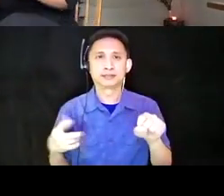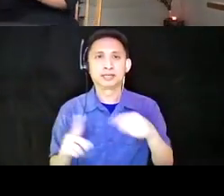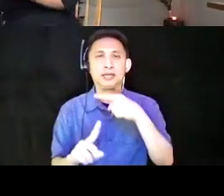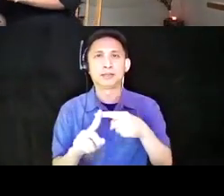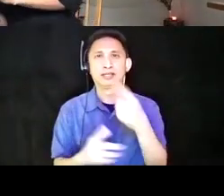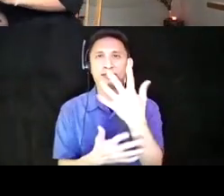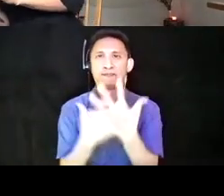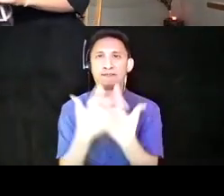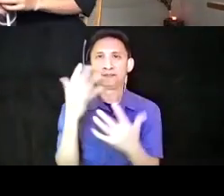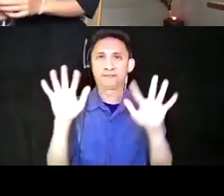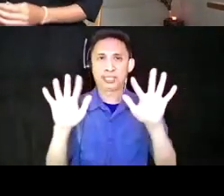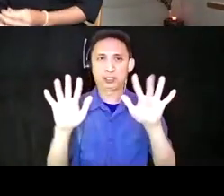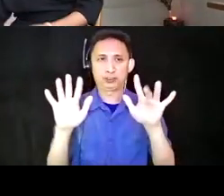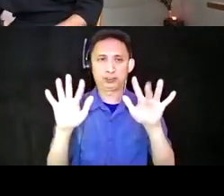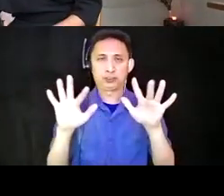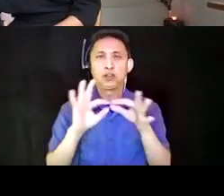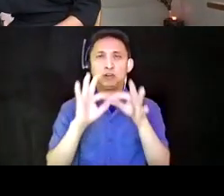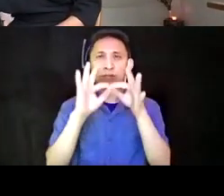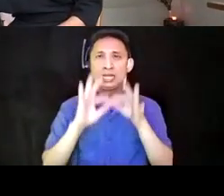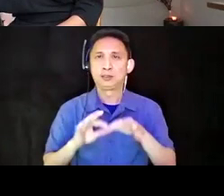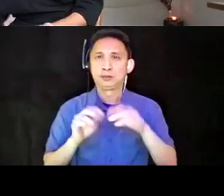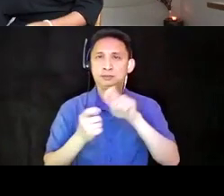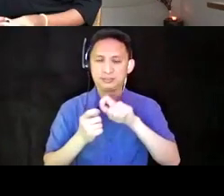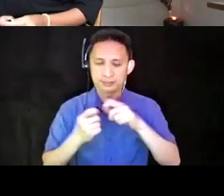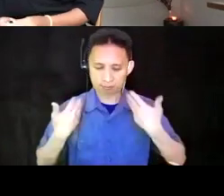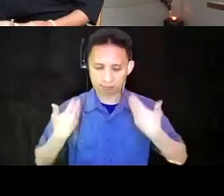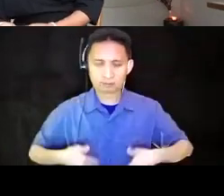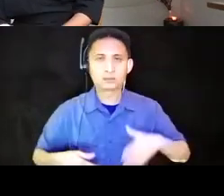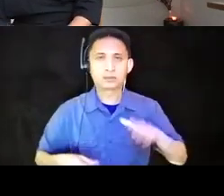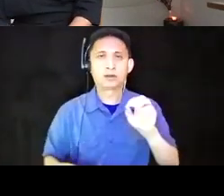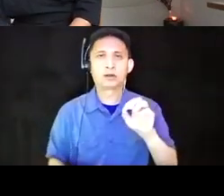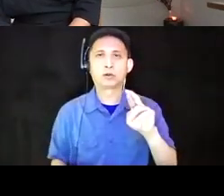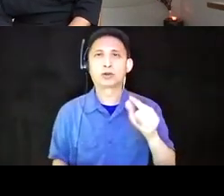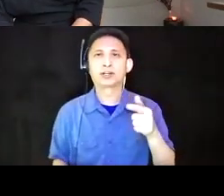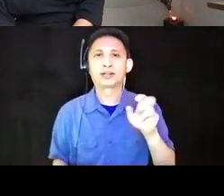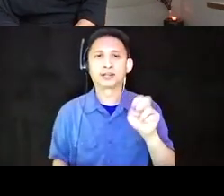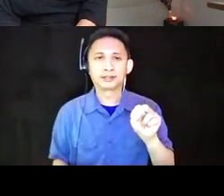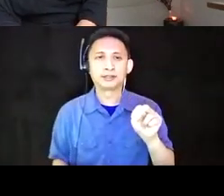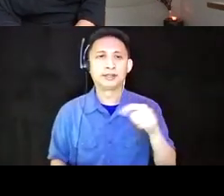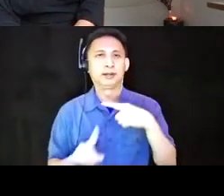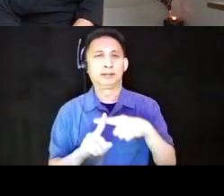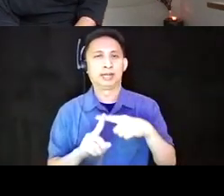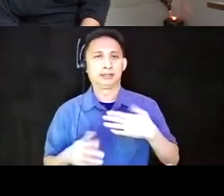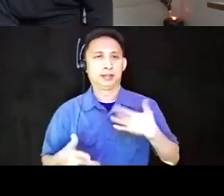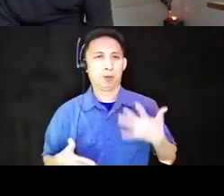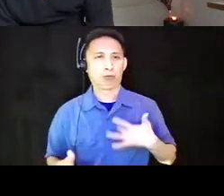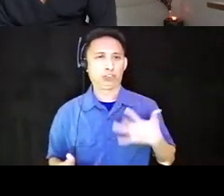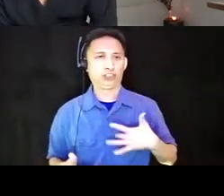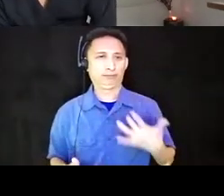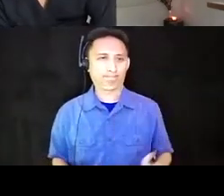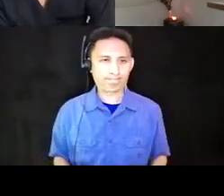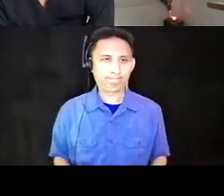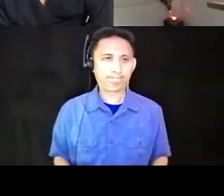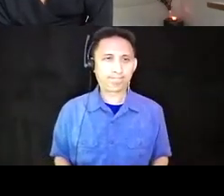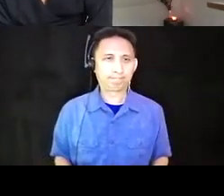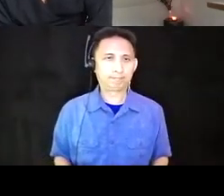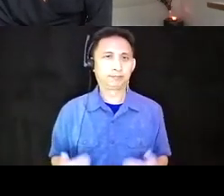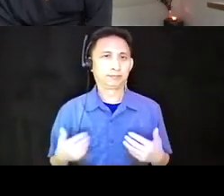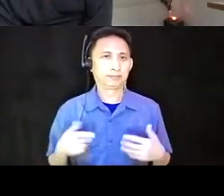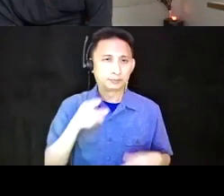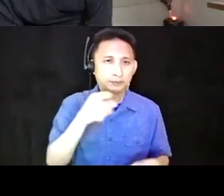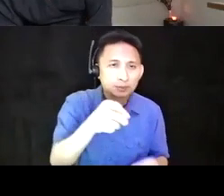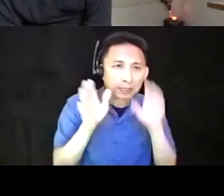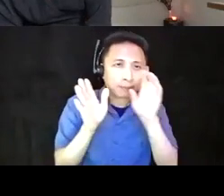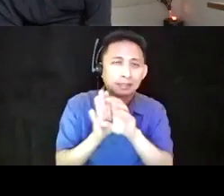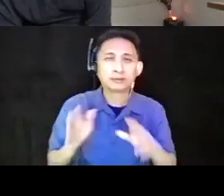relation to organs and emotions. So as you can see in this illustration, we have the lung,